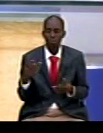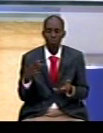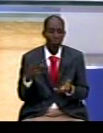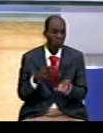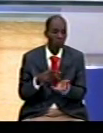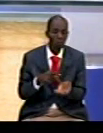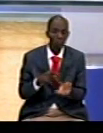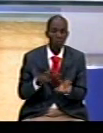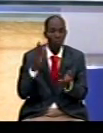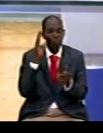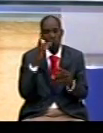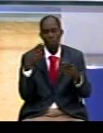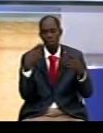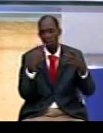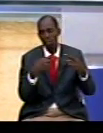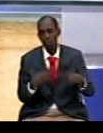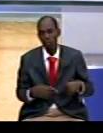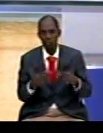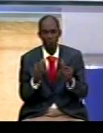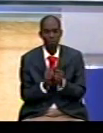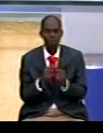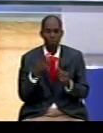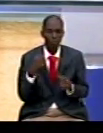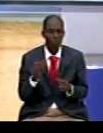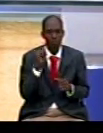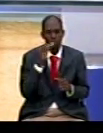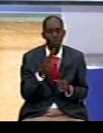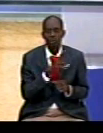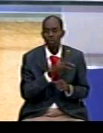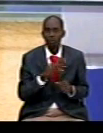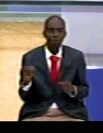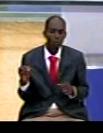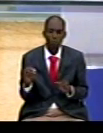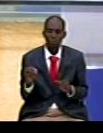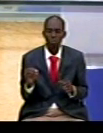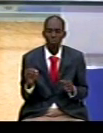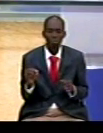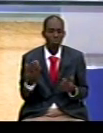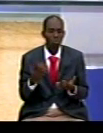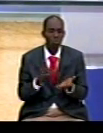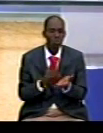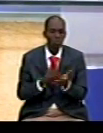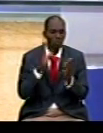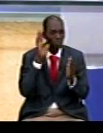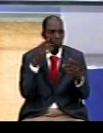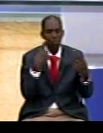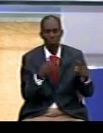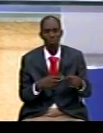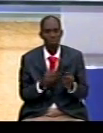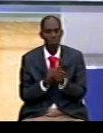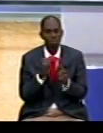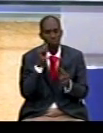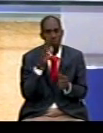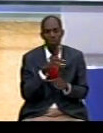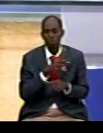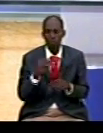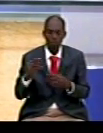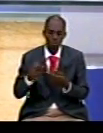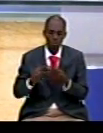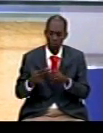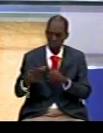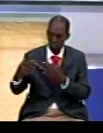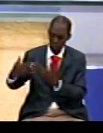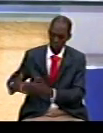argue with the woman. No therapist could argue with the woman. No neighbor could argue with the woman. I got this.